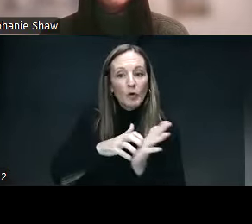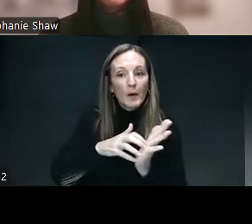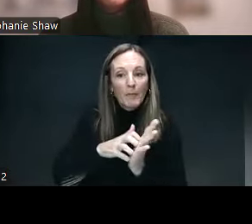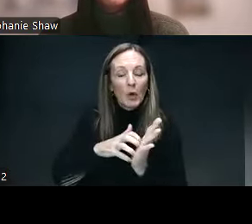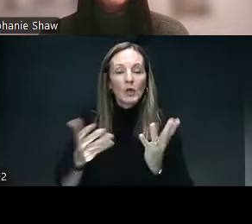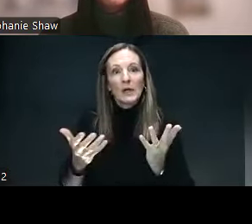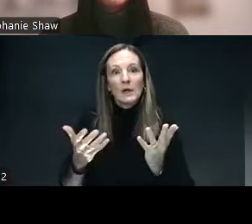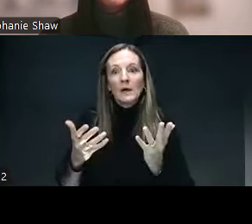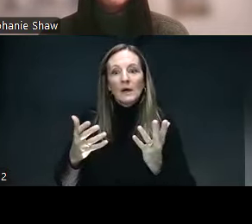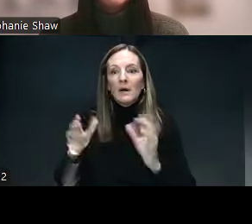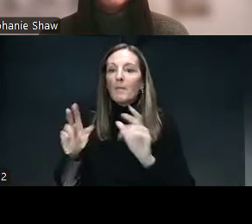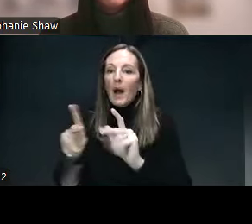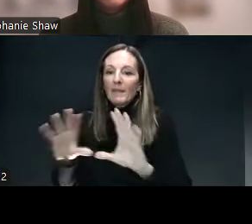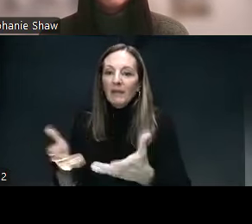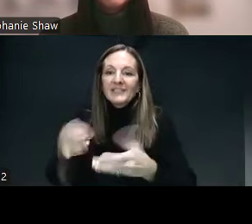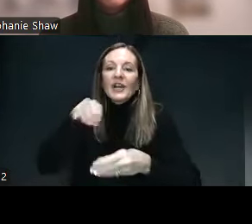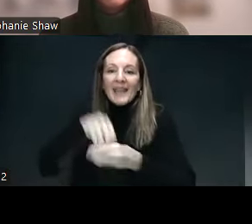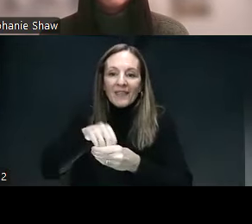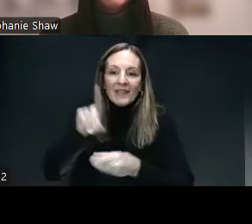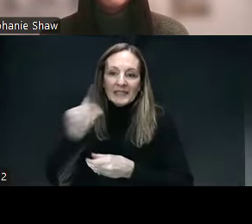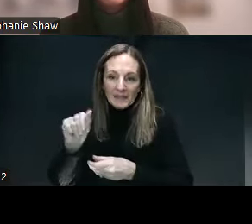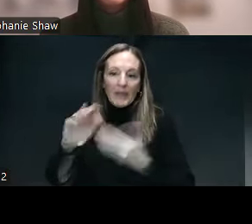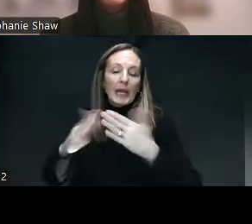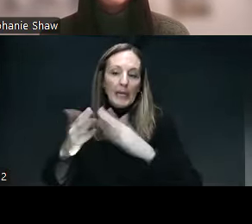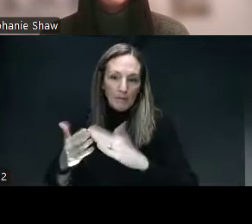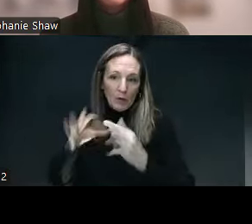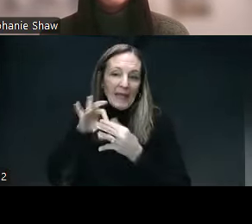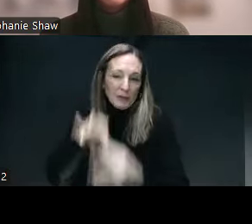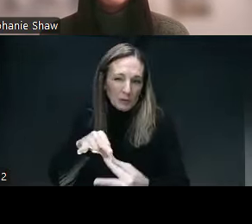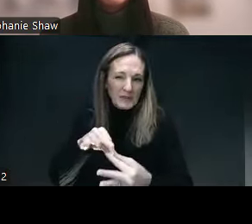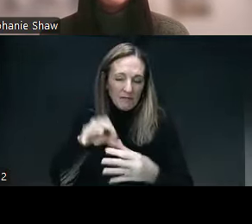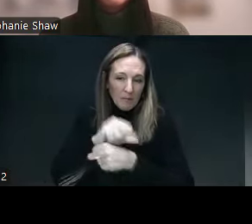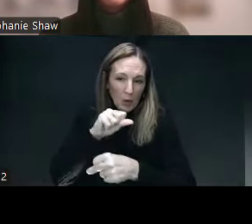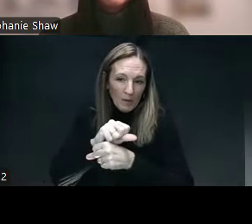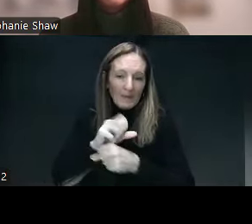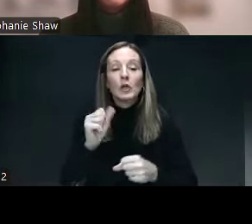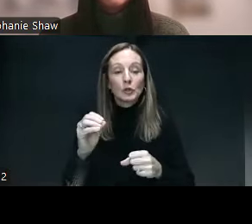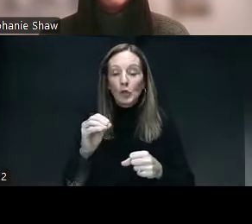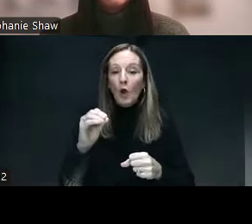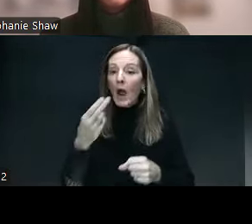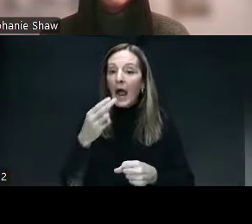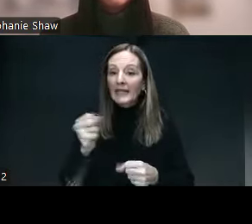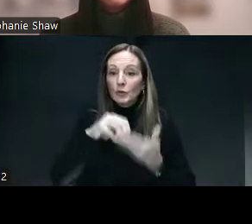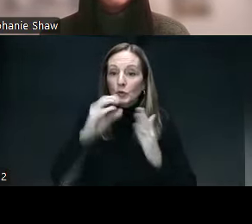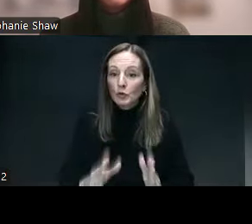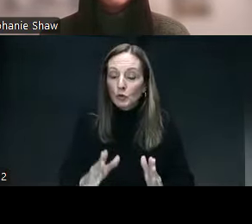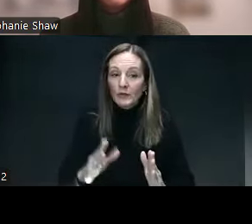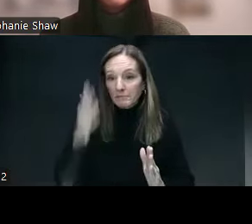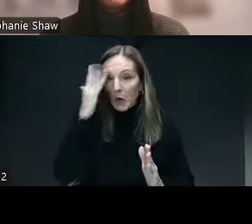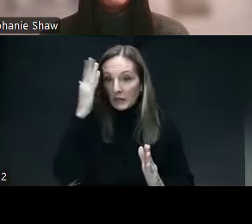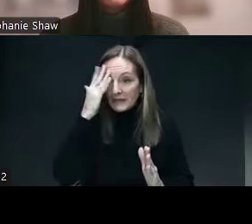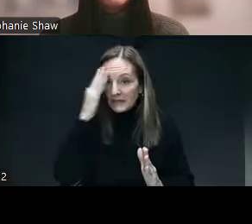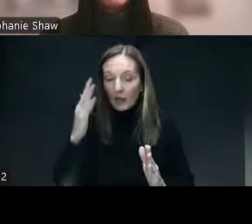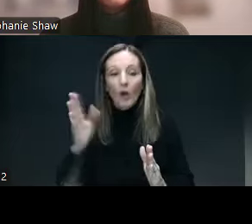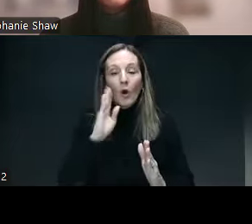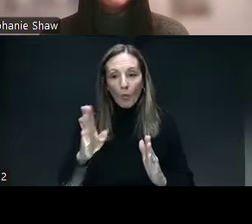disability community in terms of employment. So an autistic high schooler is much more at risk of